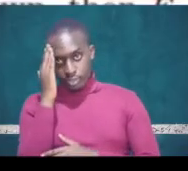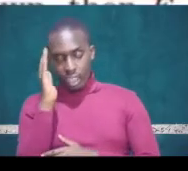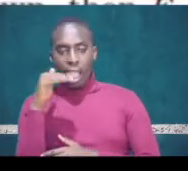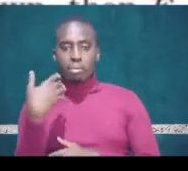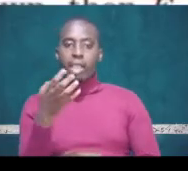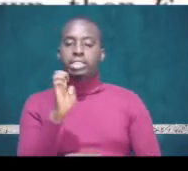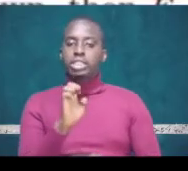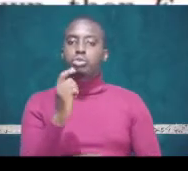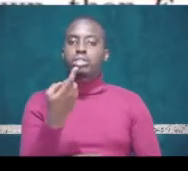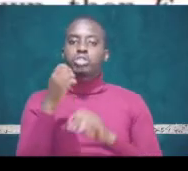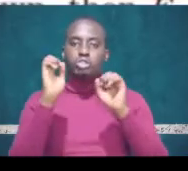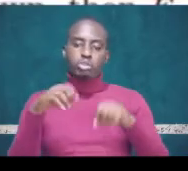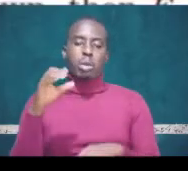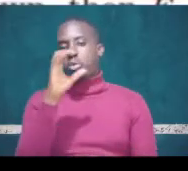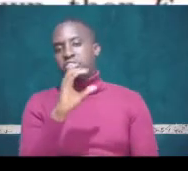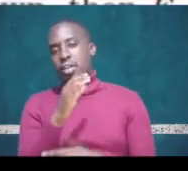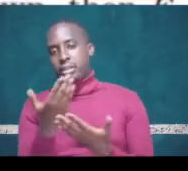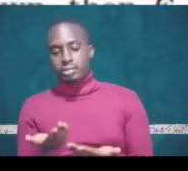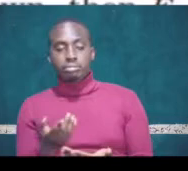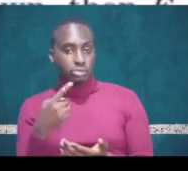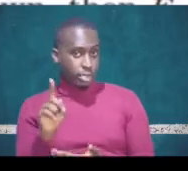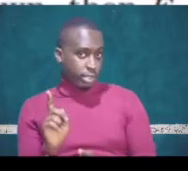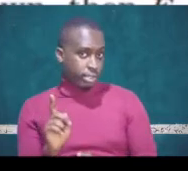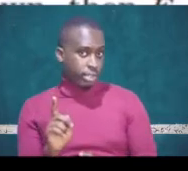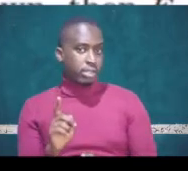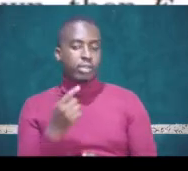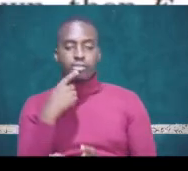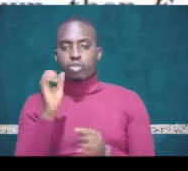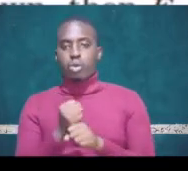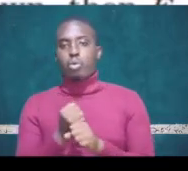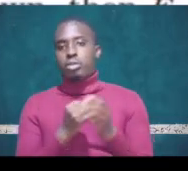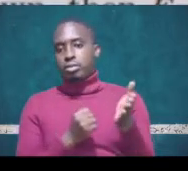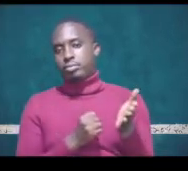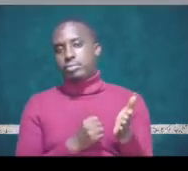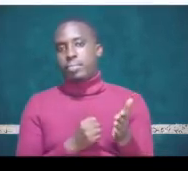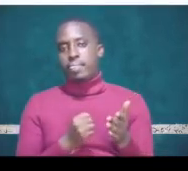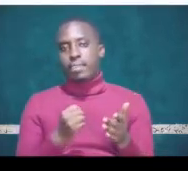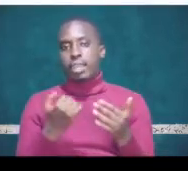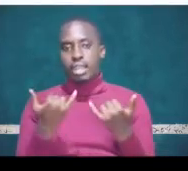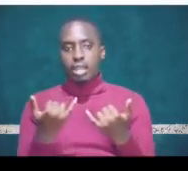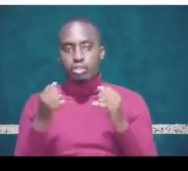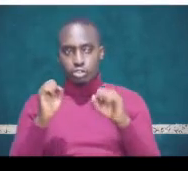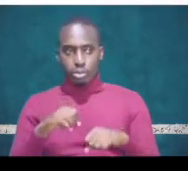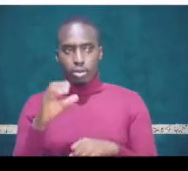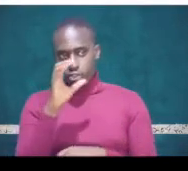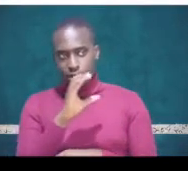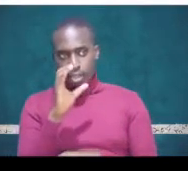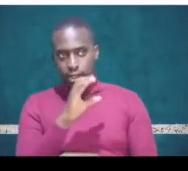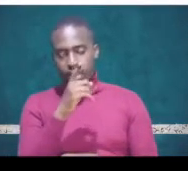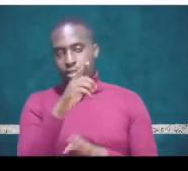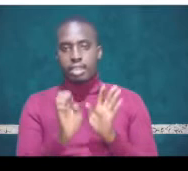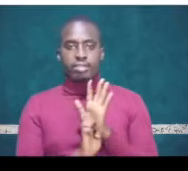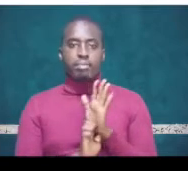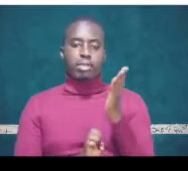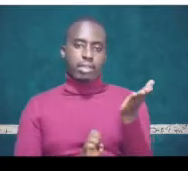then E1 can be calculated, right? So we can do that. So we can now find the